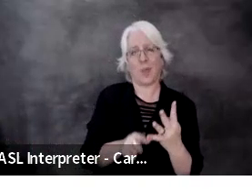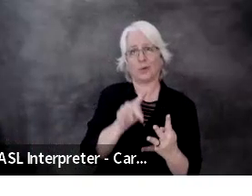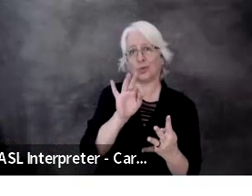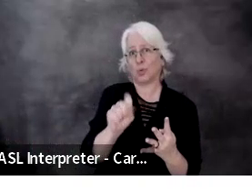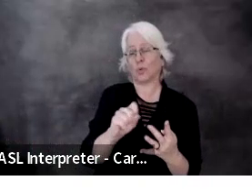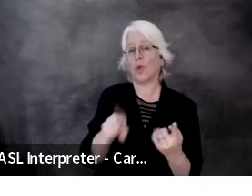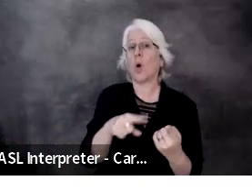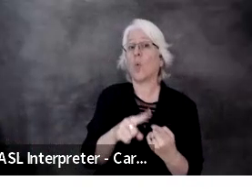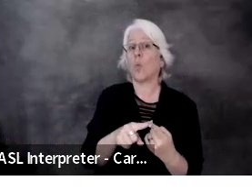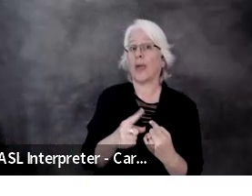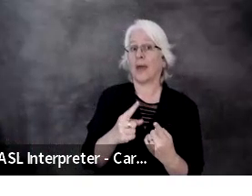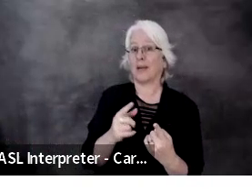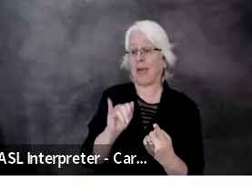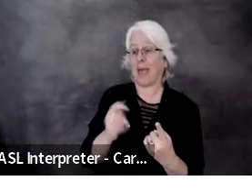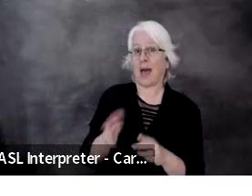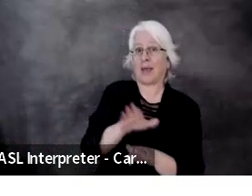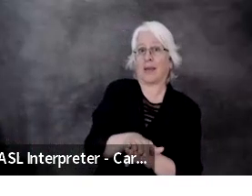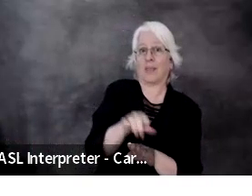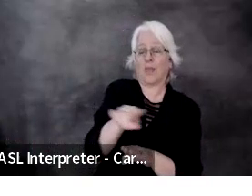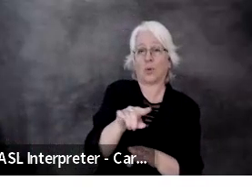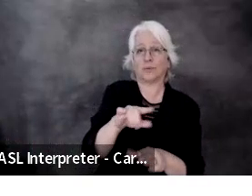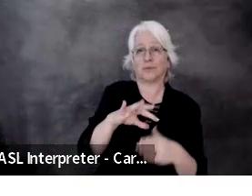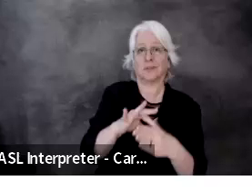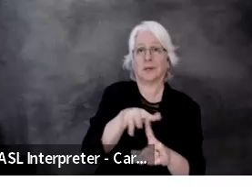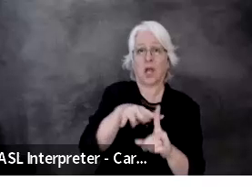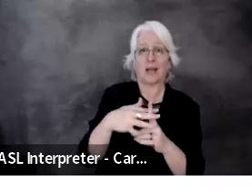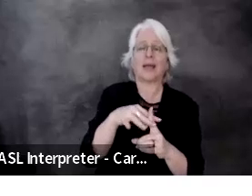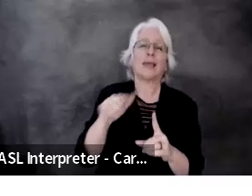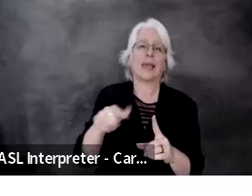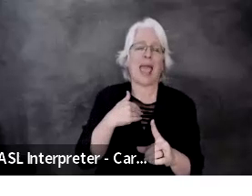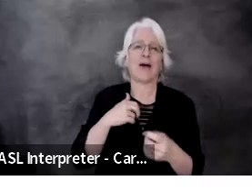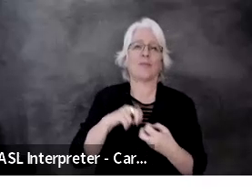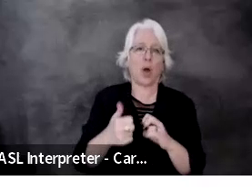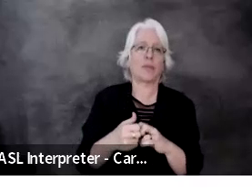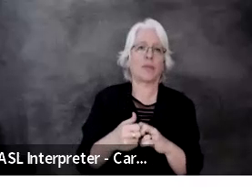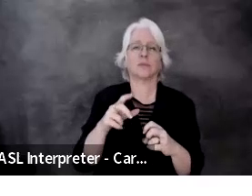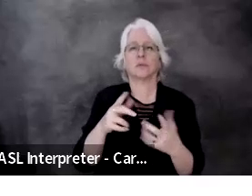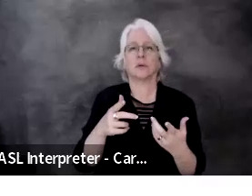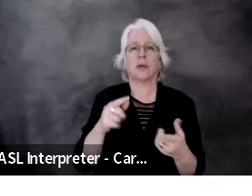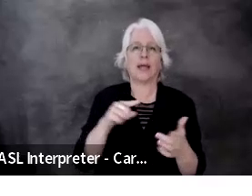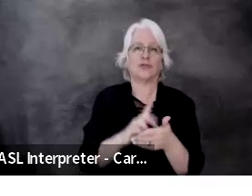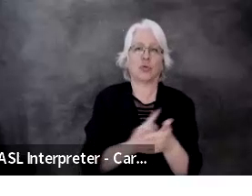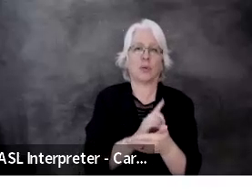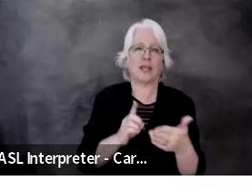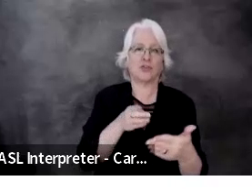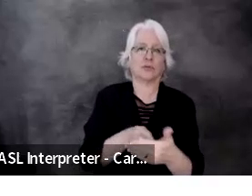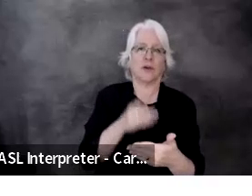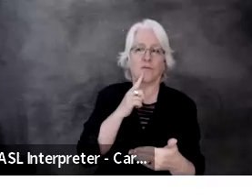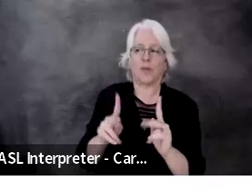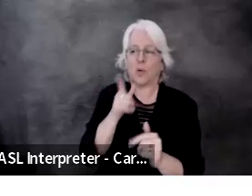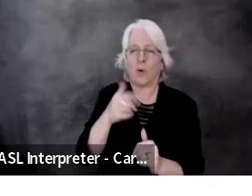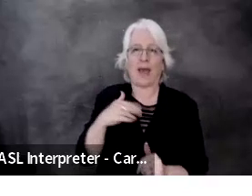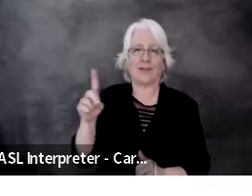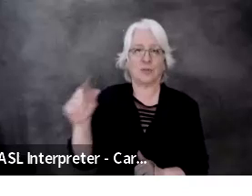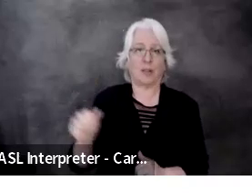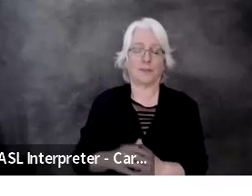in those contexts, can have discriminatory outcomes and problematic outcomes for folks with disabilities. What you're going to hear in